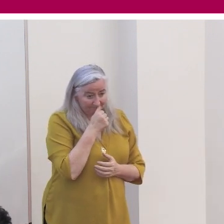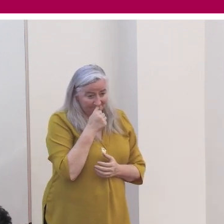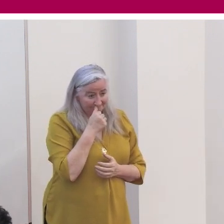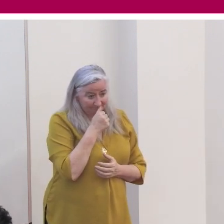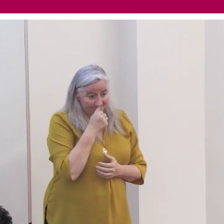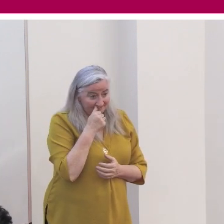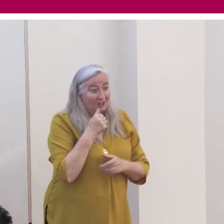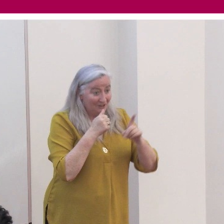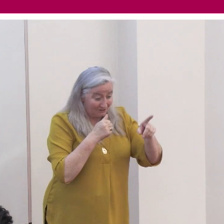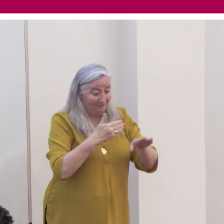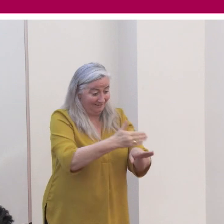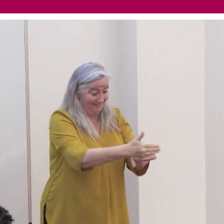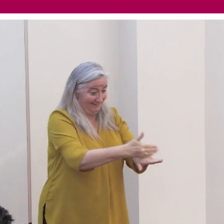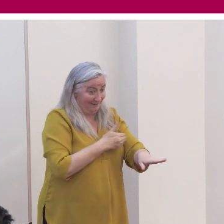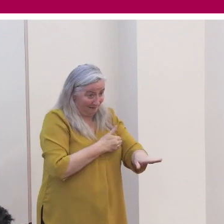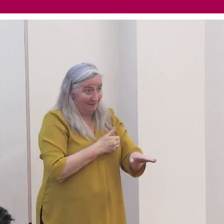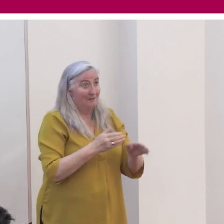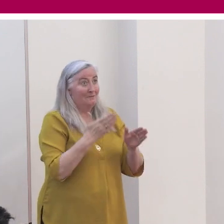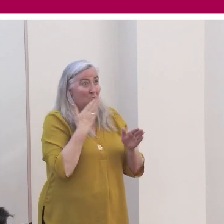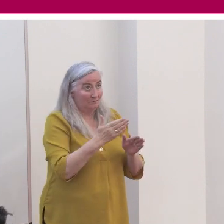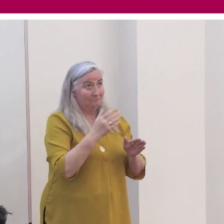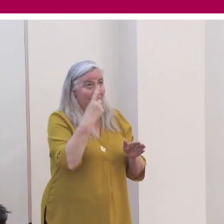to listen, knowing how to understand.